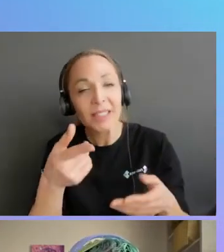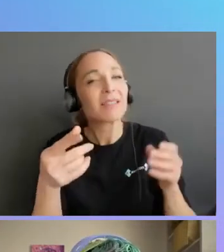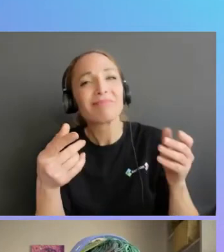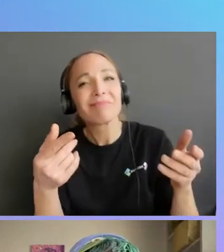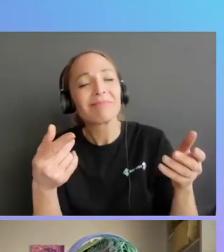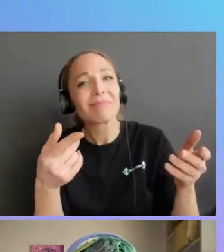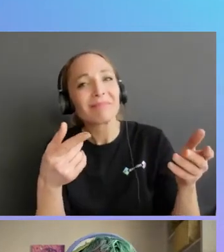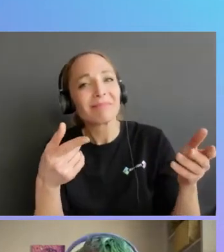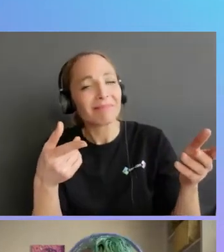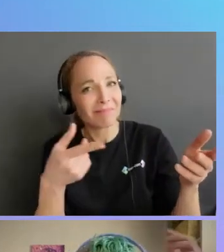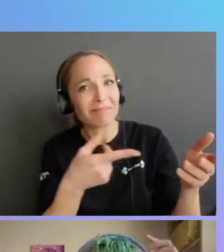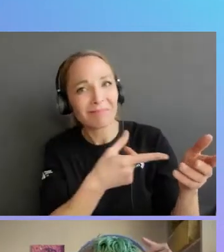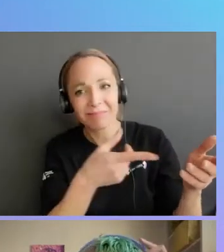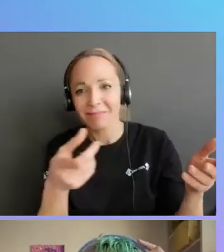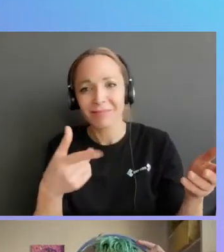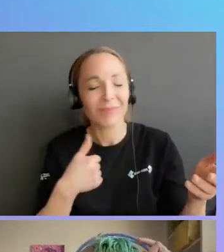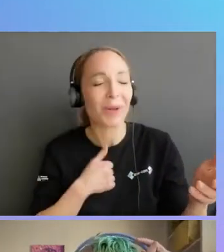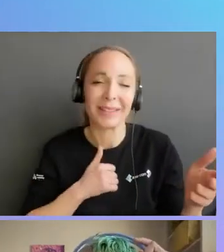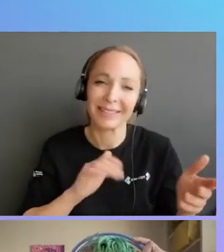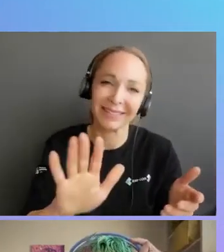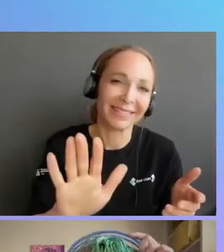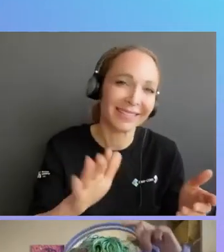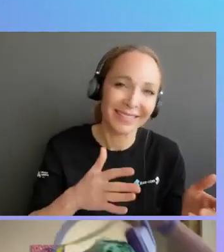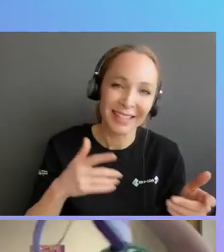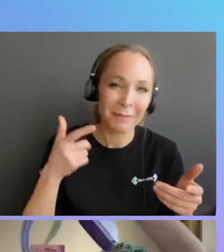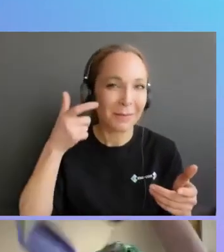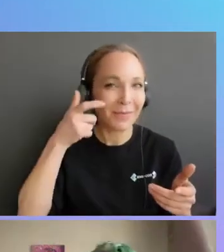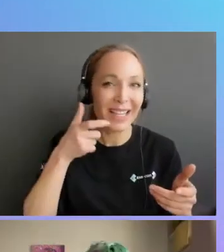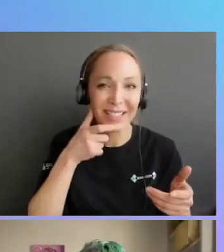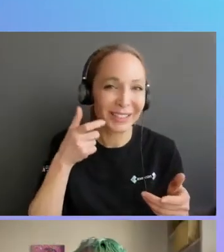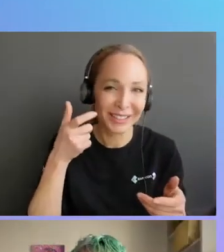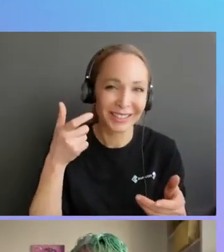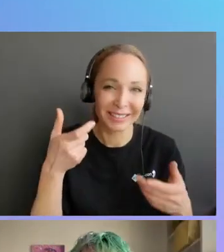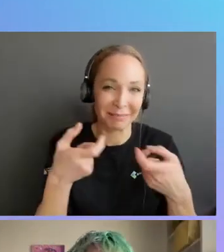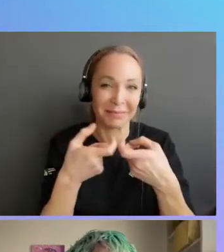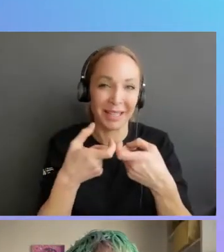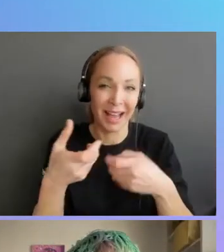to, sorry, my headset just died.